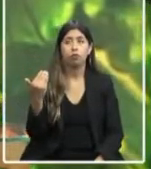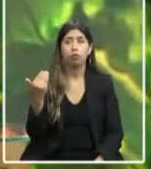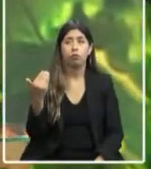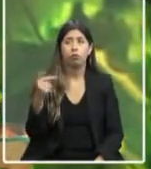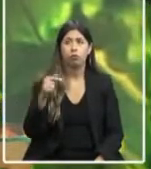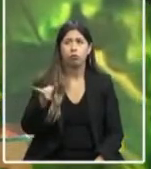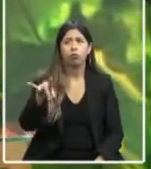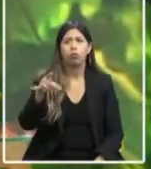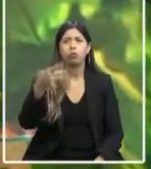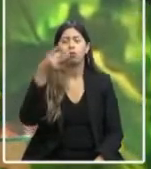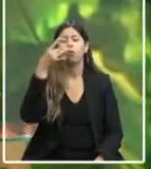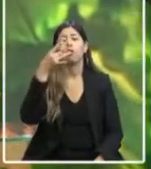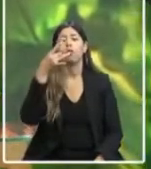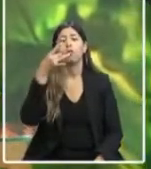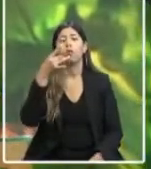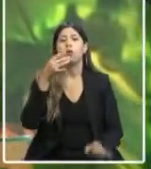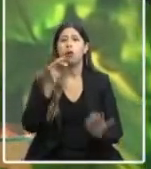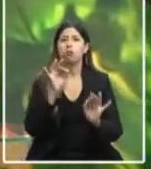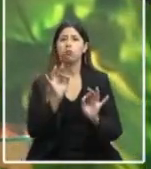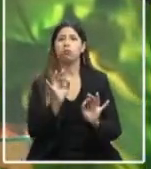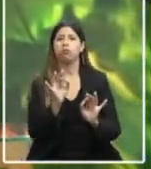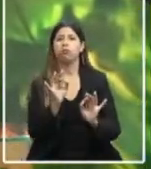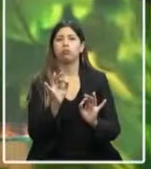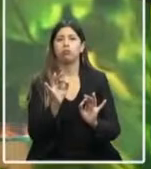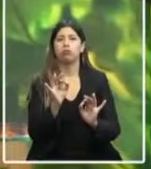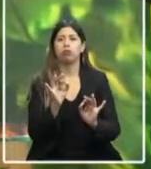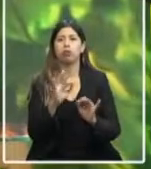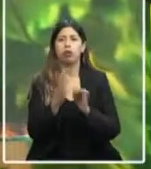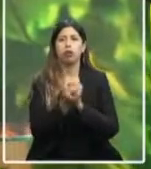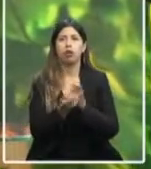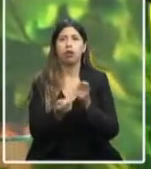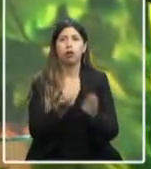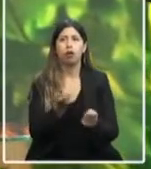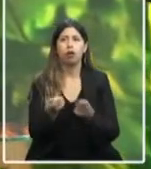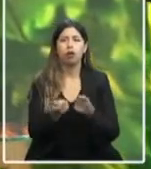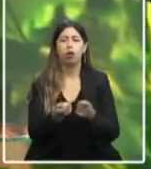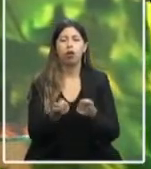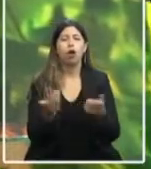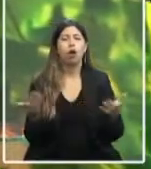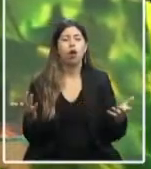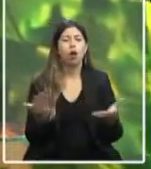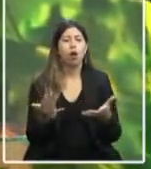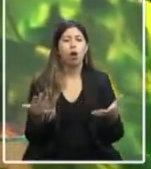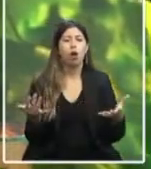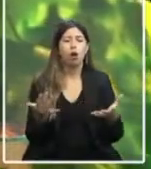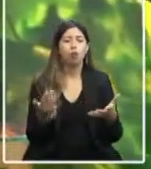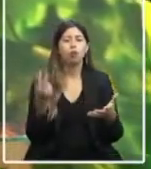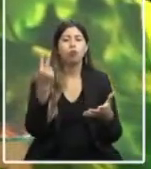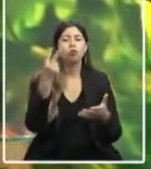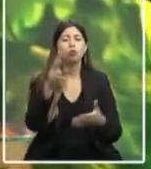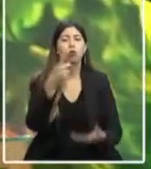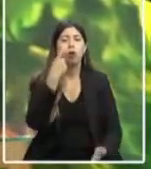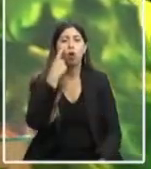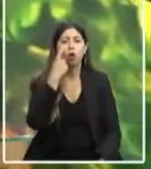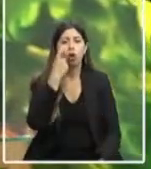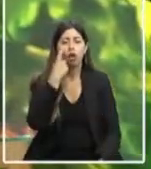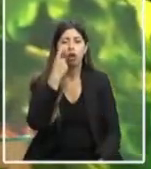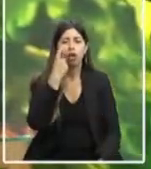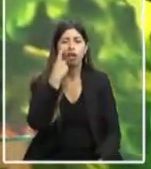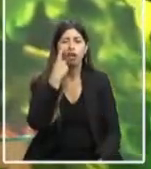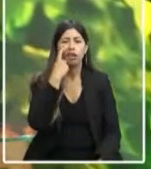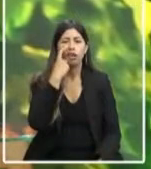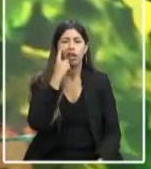or the knowledge about your review has changed the attitude of your partners, and new